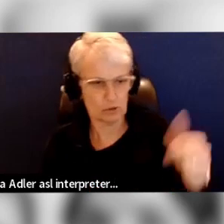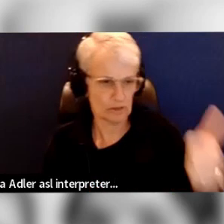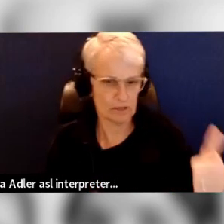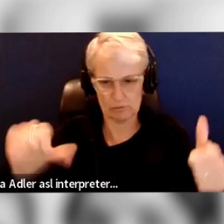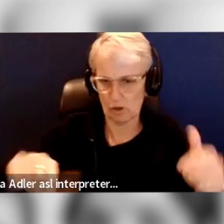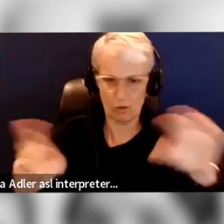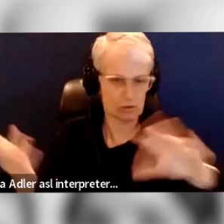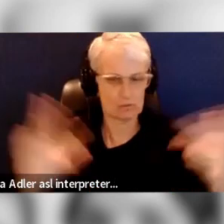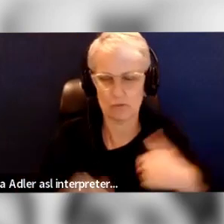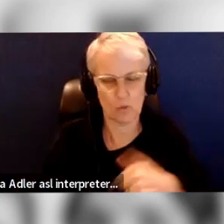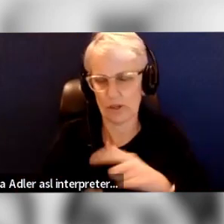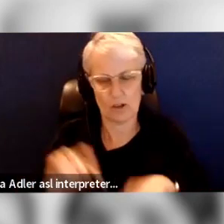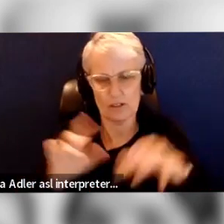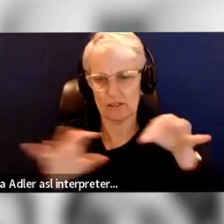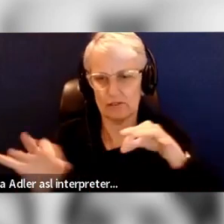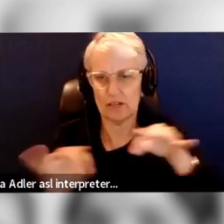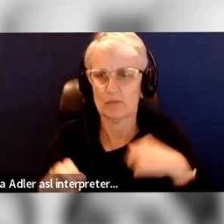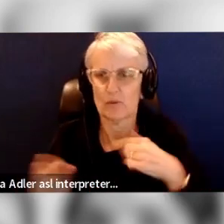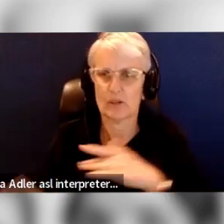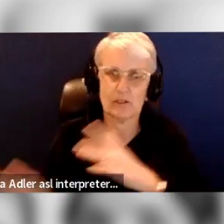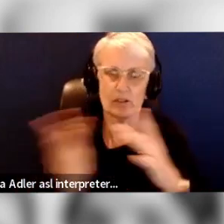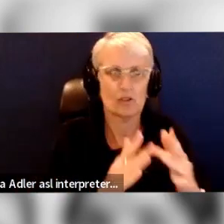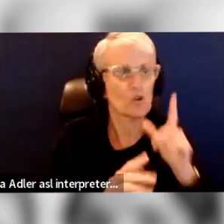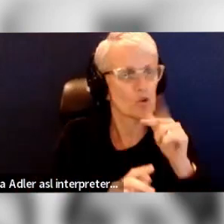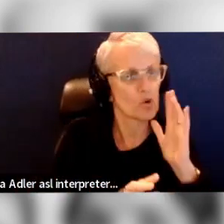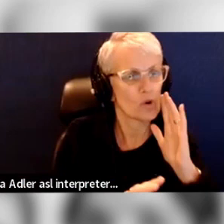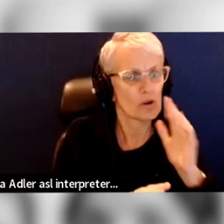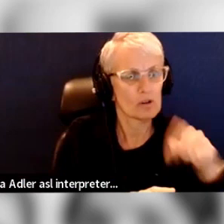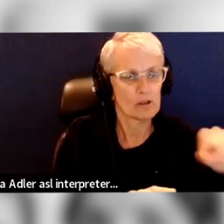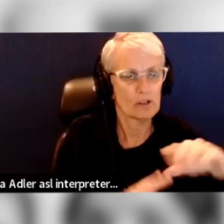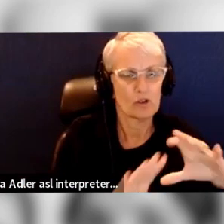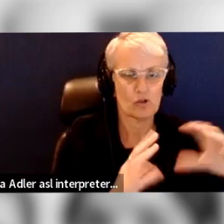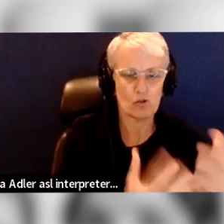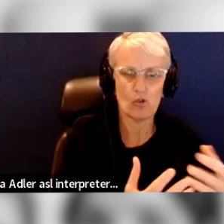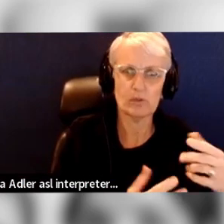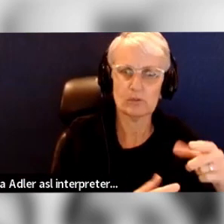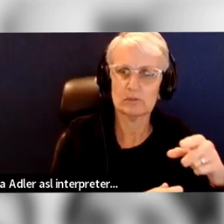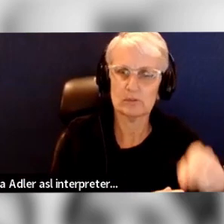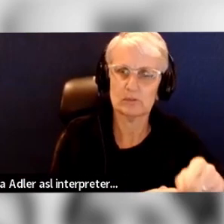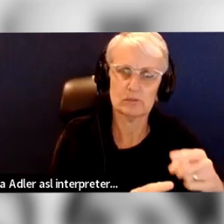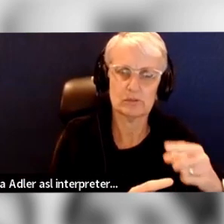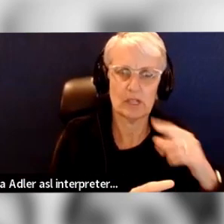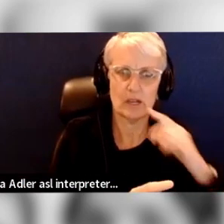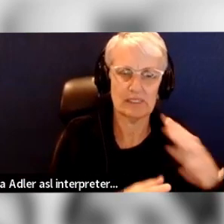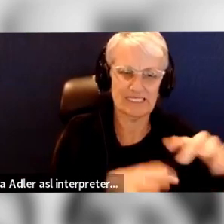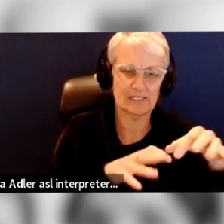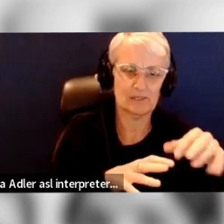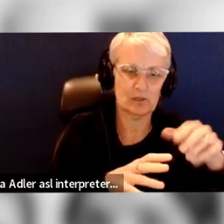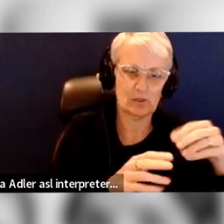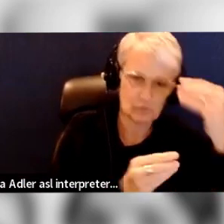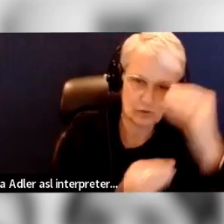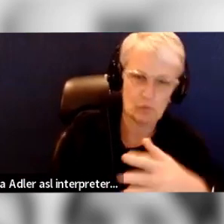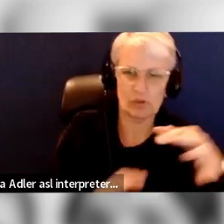you. We can put you in touch with certifying bodies if you're interested in learning what official definitions are of